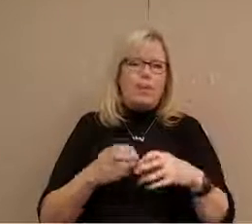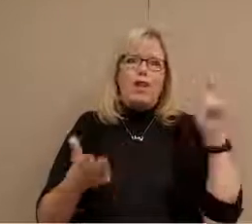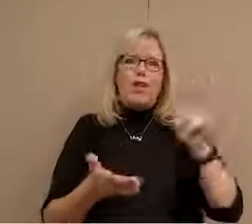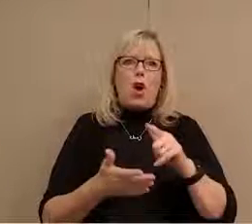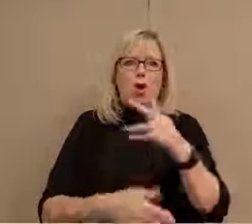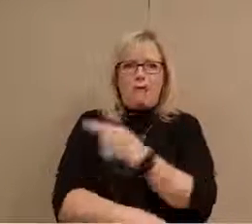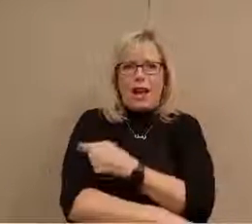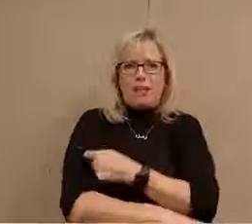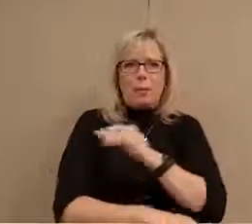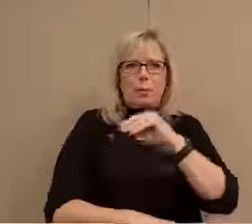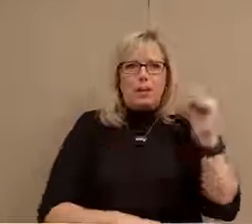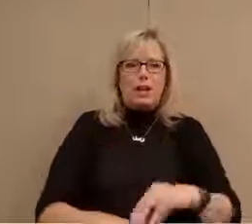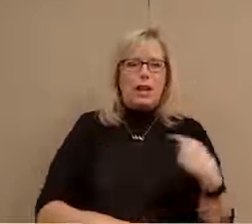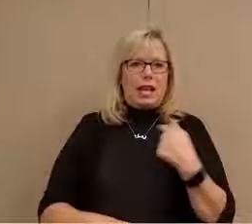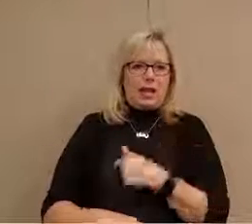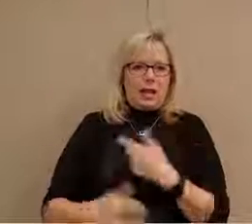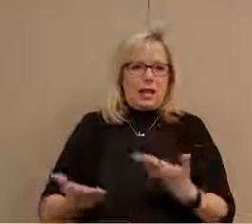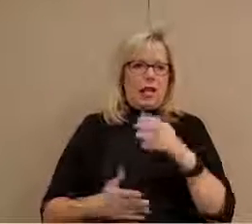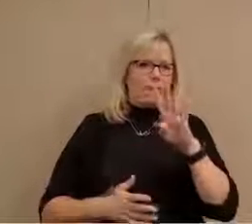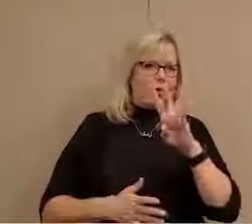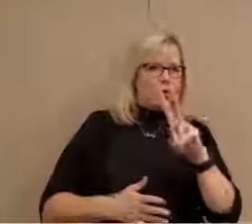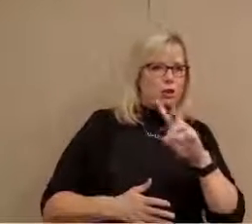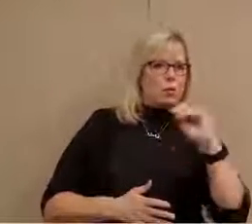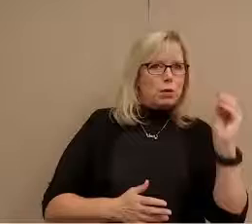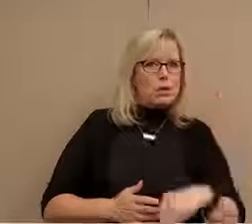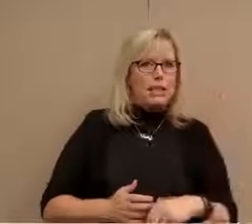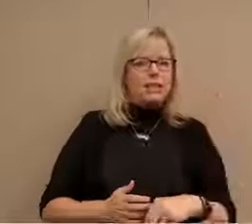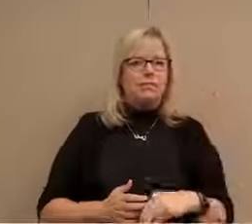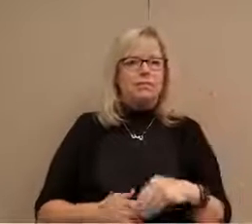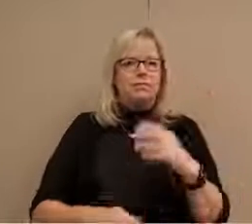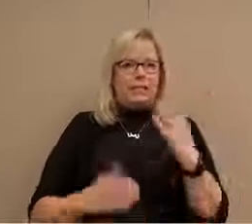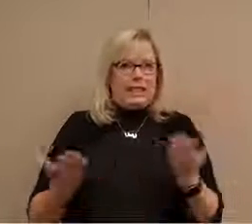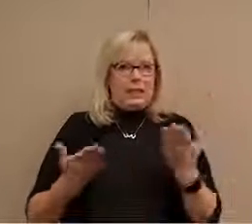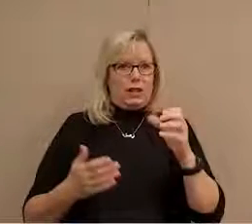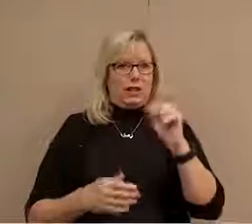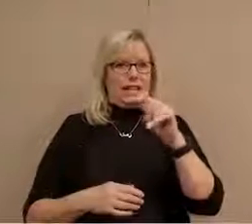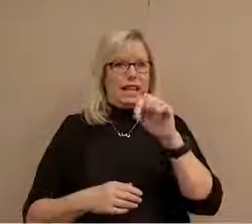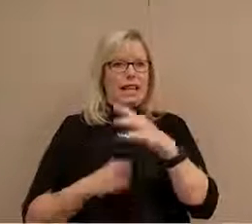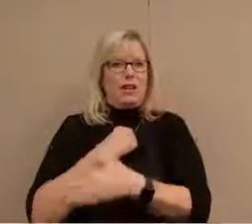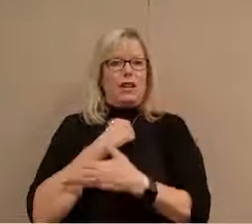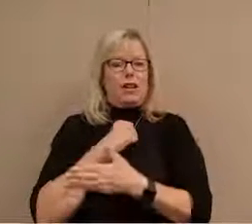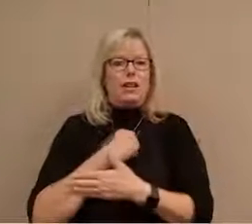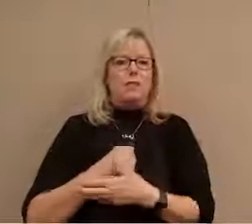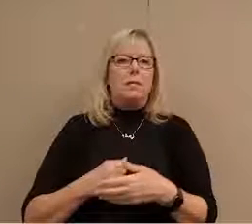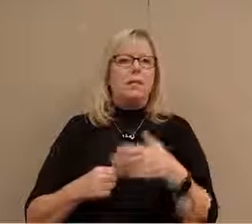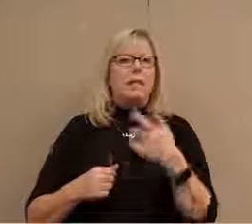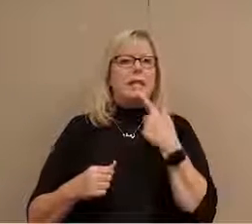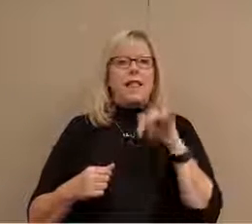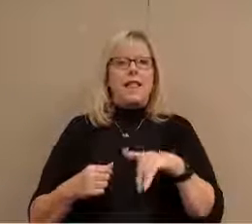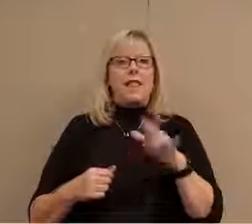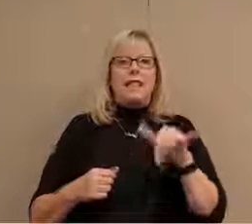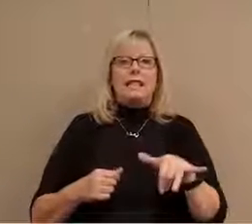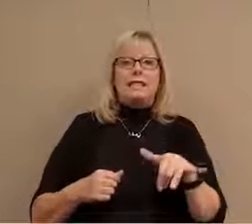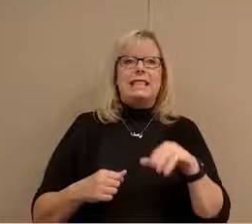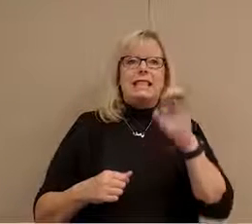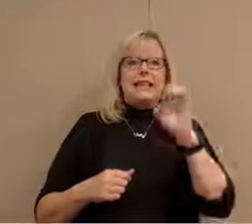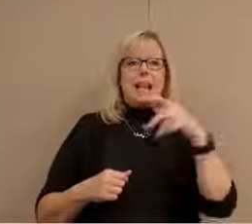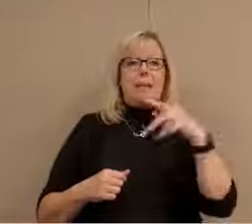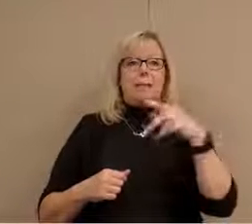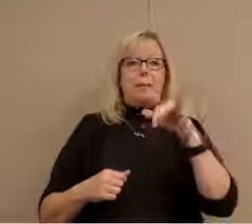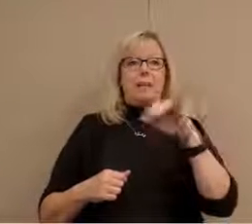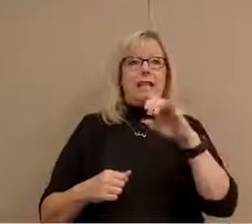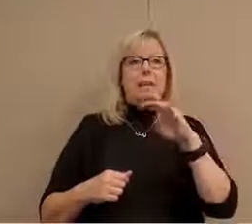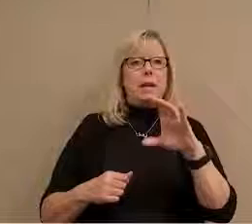42, 43% in our county, which is considered a moderate level of vaccination. But they are saying that this is an epidemic of those who are